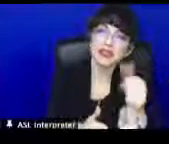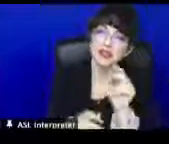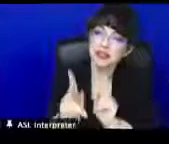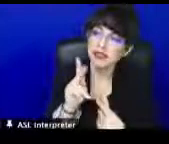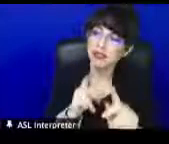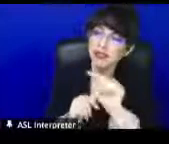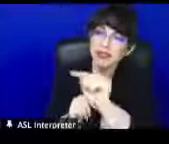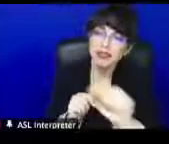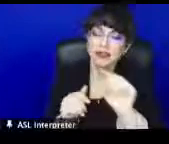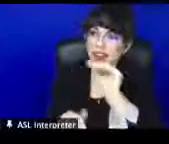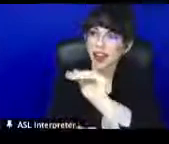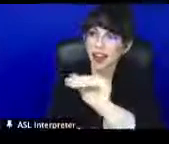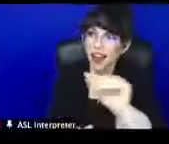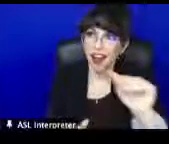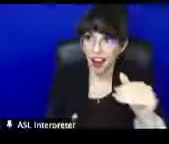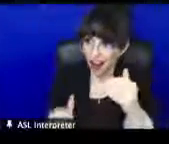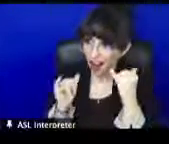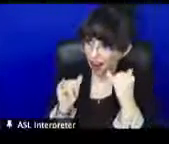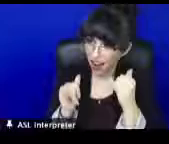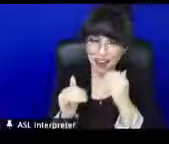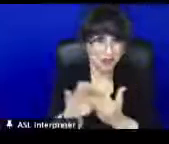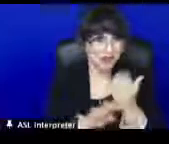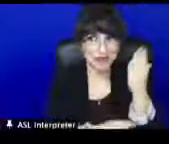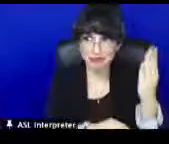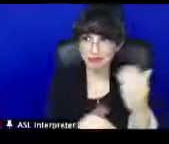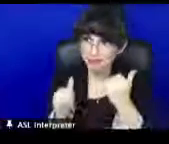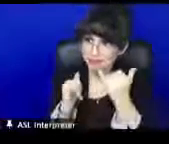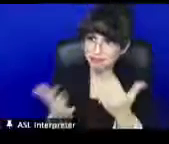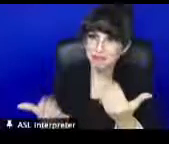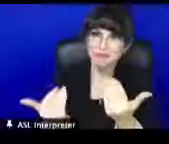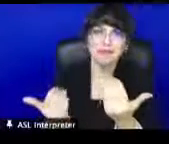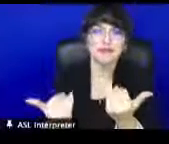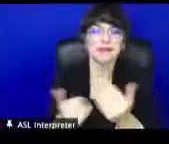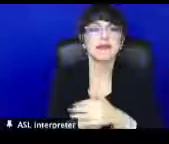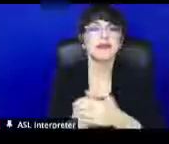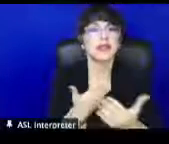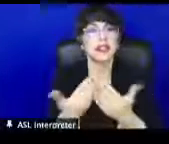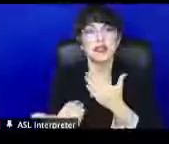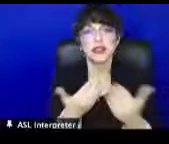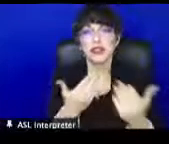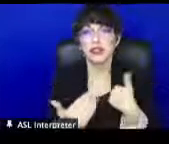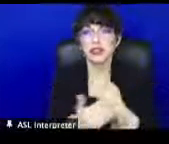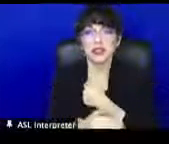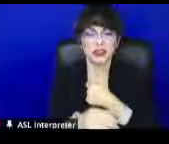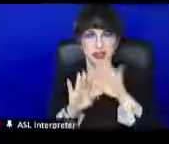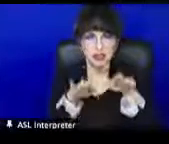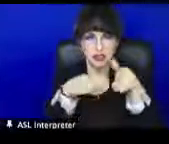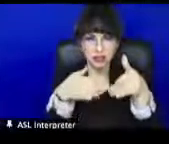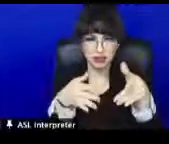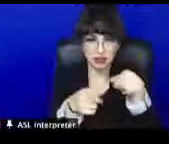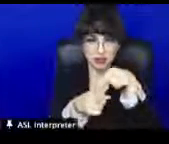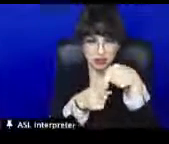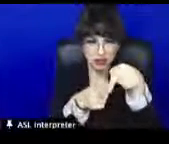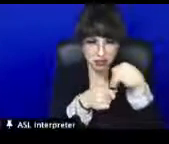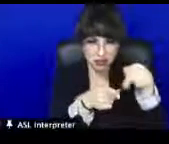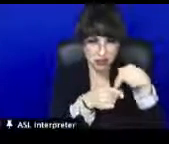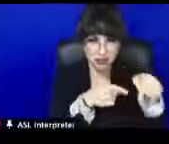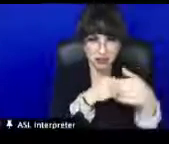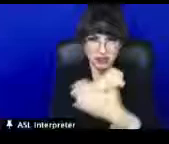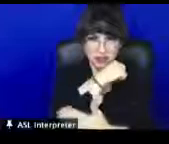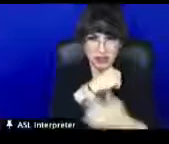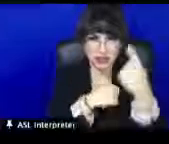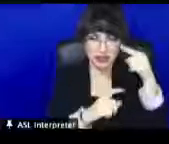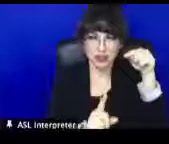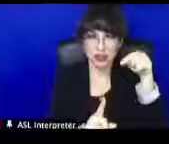do the same. As a reminder, even though we are focusing on specific counties for this COI